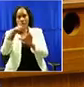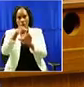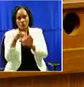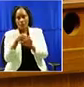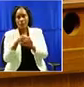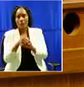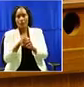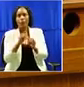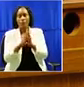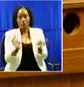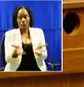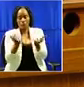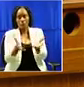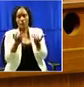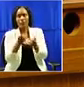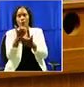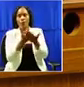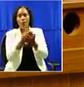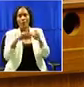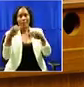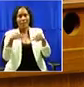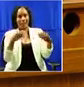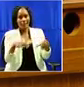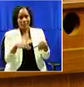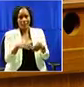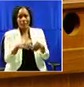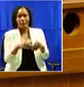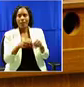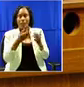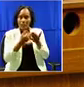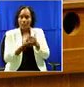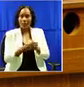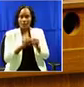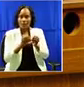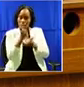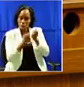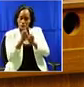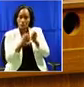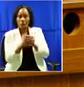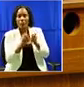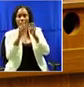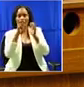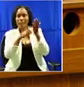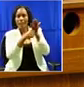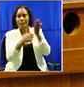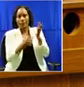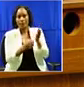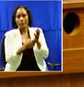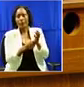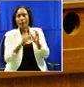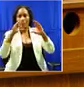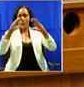economic activity, and generate revenue for the fiscus. In reducing government